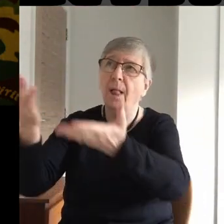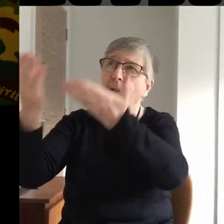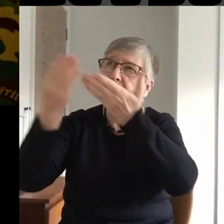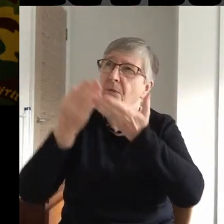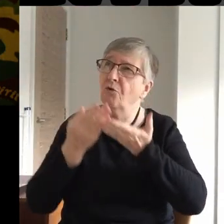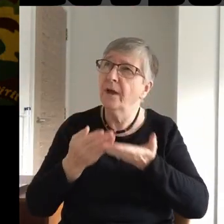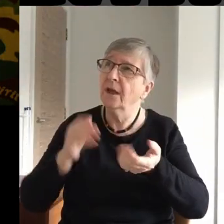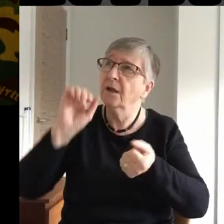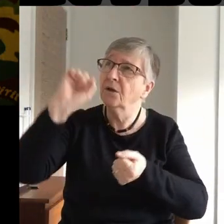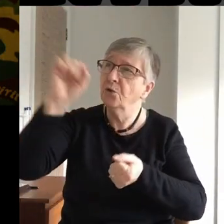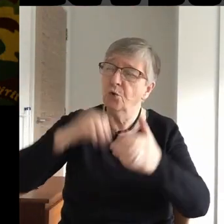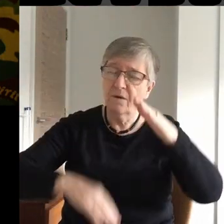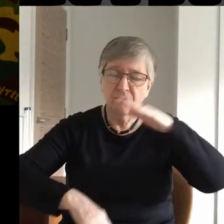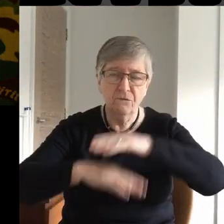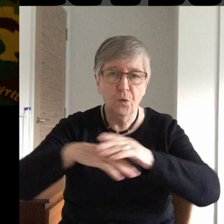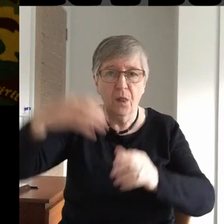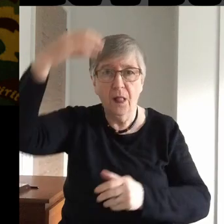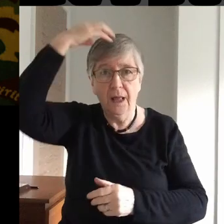your kingdom.